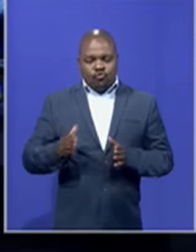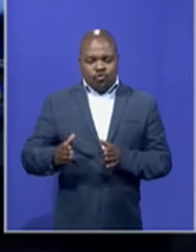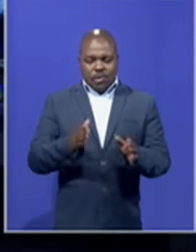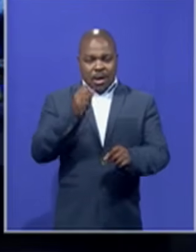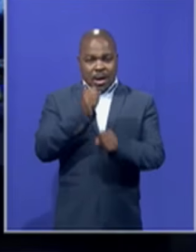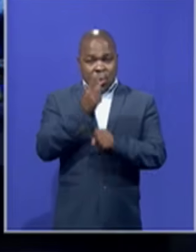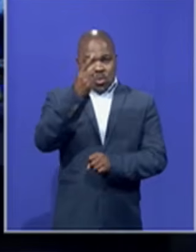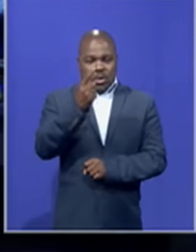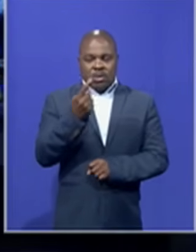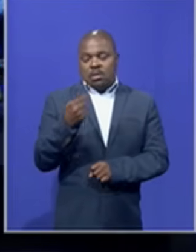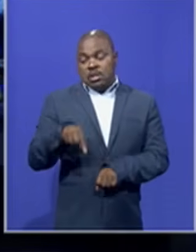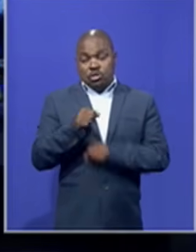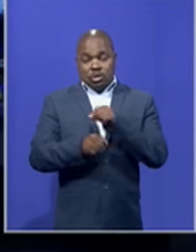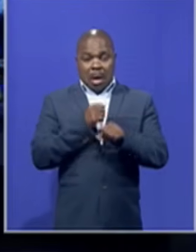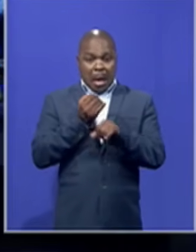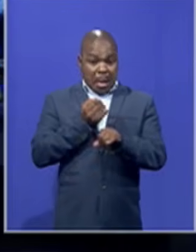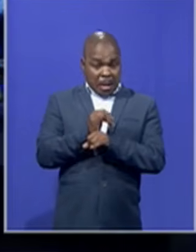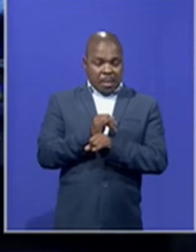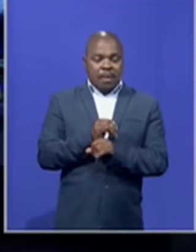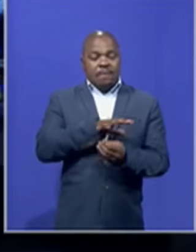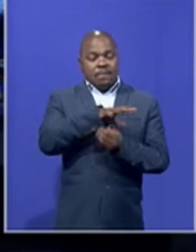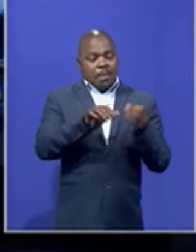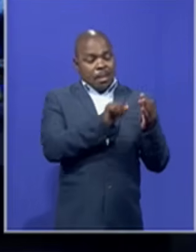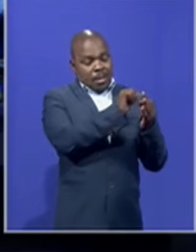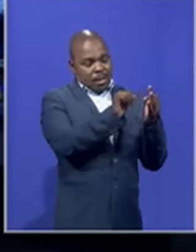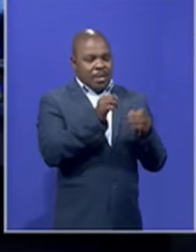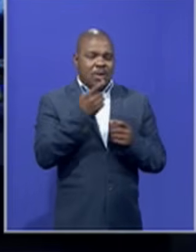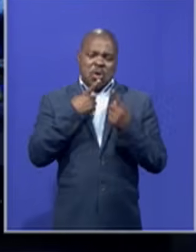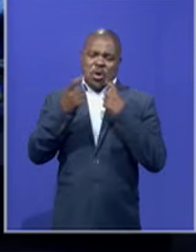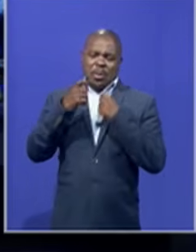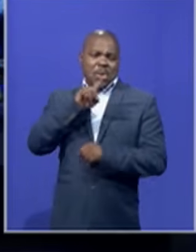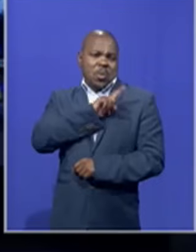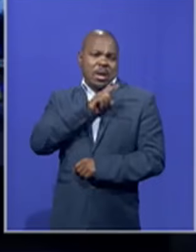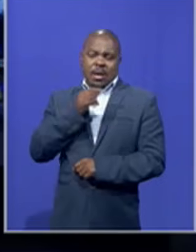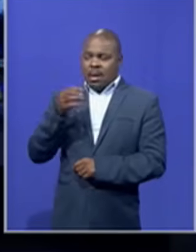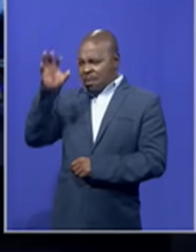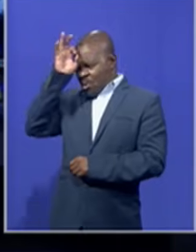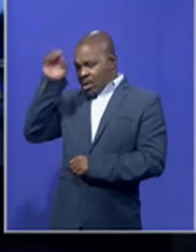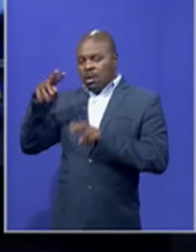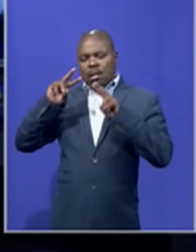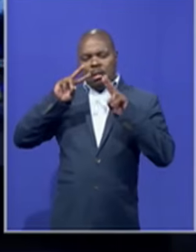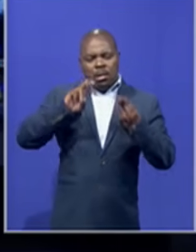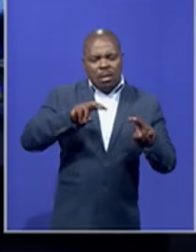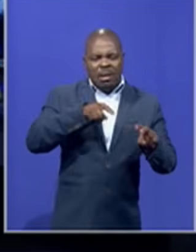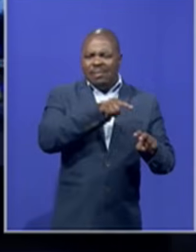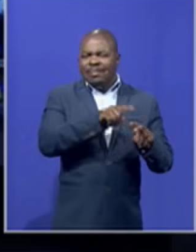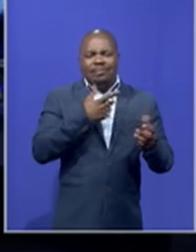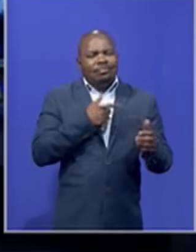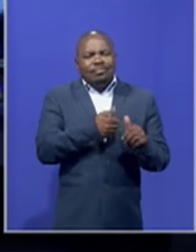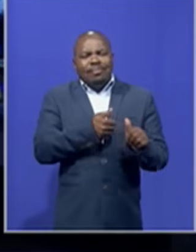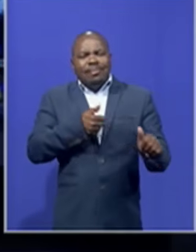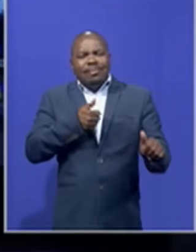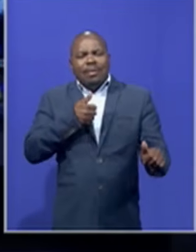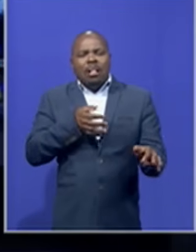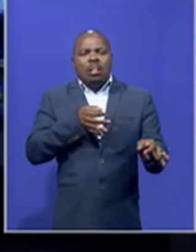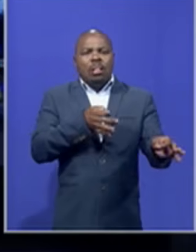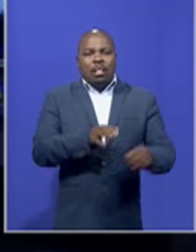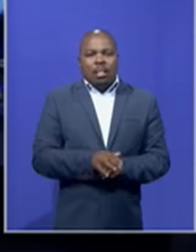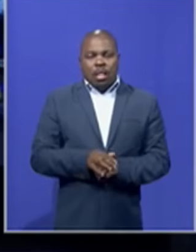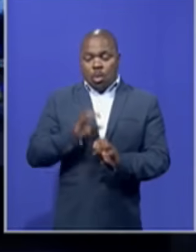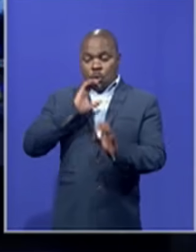ya Gauteng ka Mmesa monongwaha ba tletleba ka hore sepolesa se hulenya maoto dipatlisong tsa sona. Moedi wa naha wa sepolesa